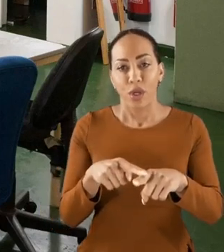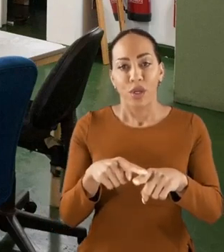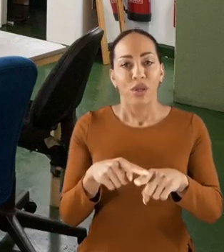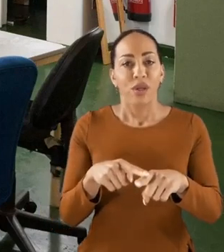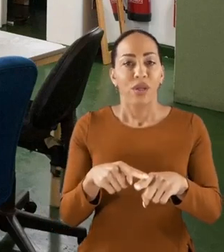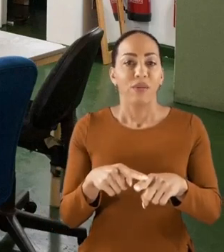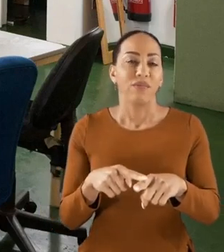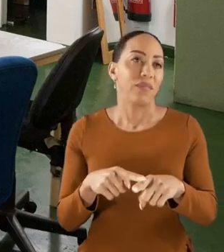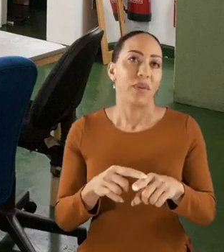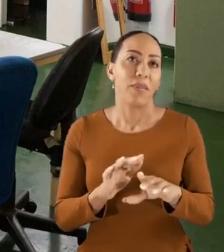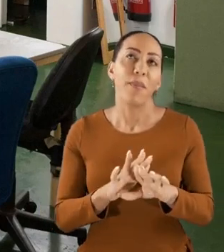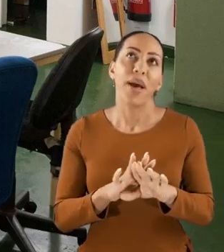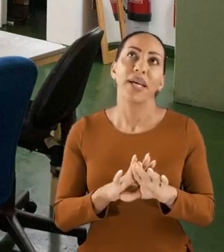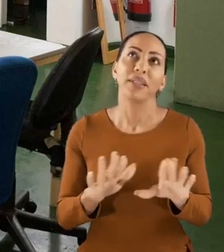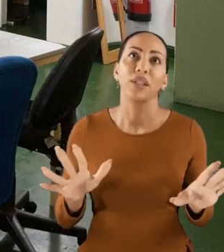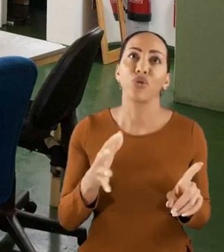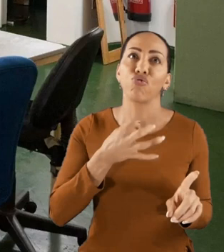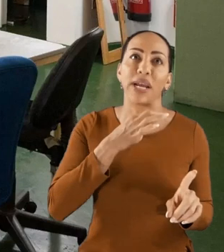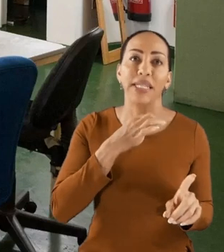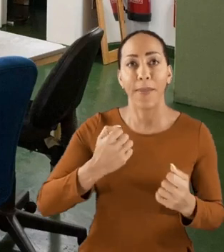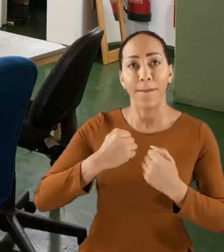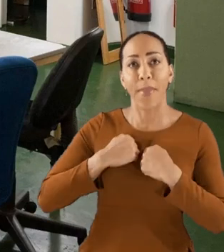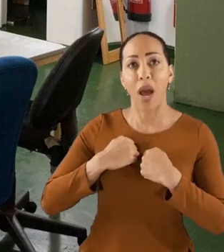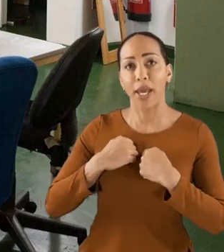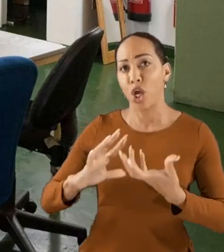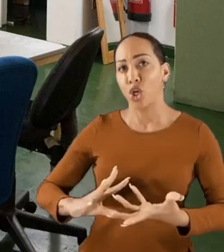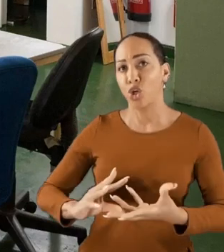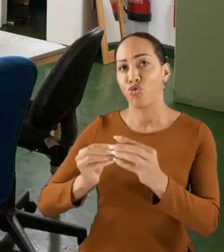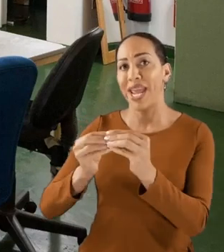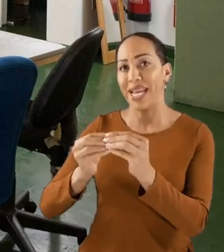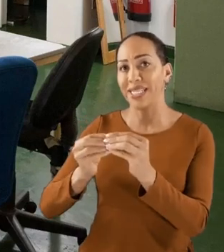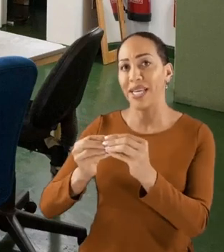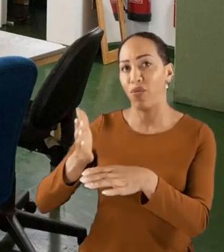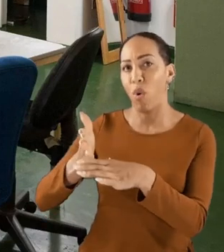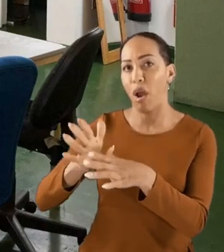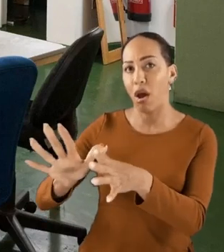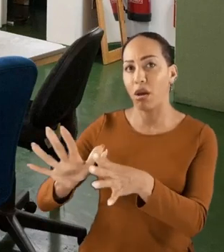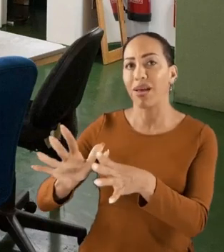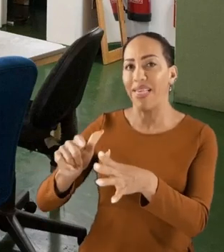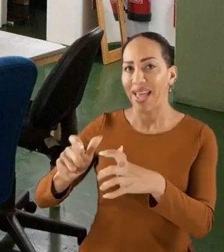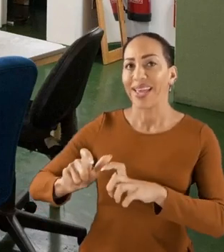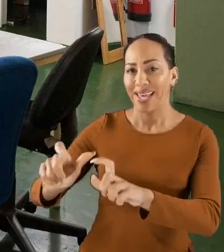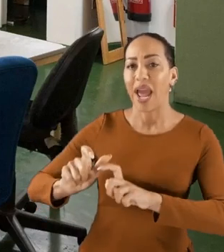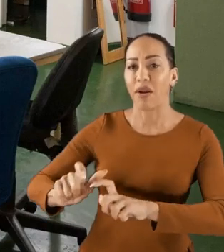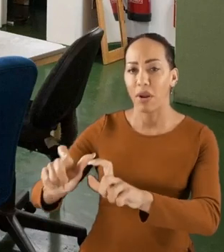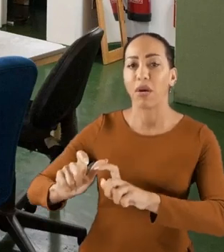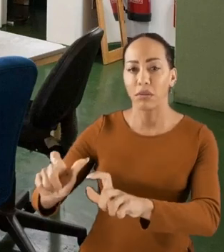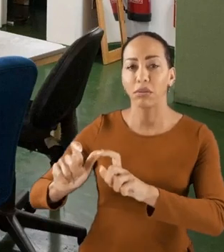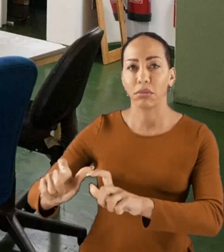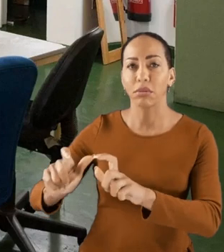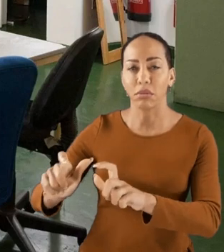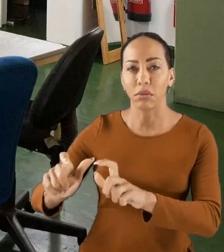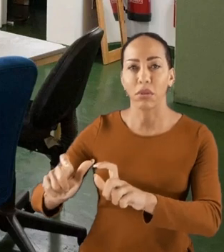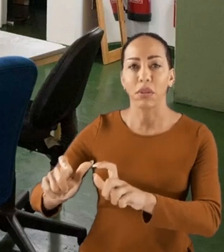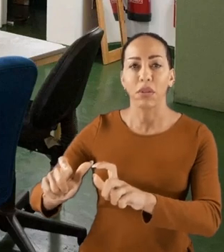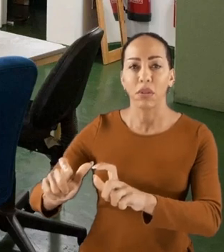feel like the timeline risks the creative work, if that makes sense. That the timeline is a valuable structure to help shape it,